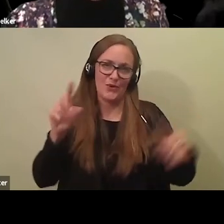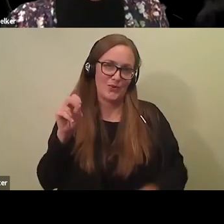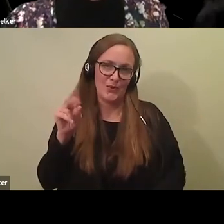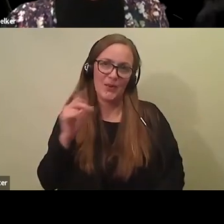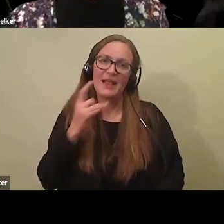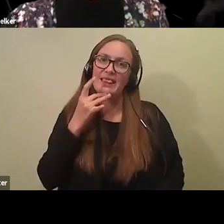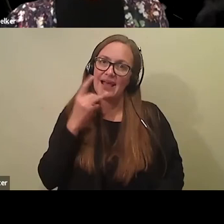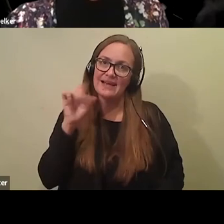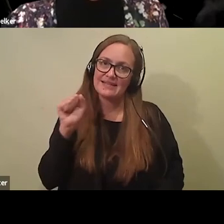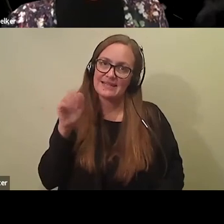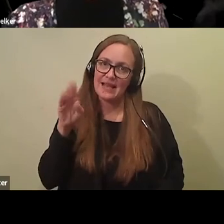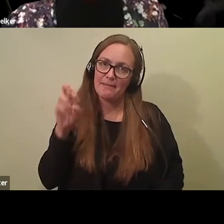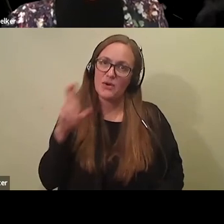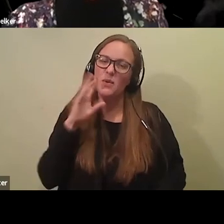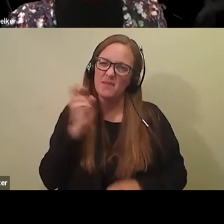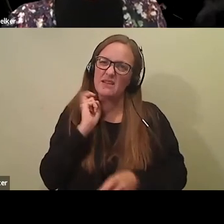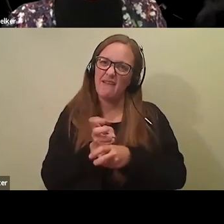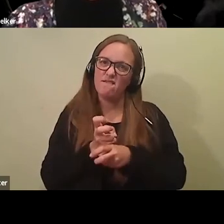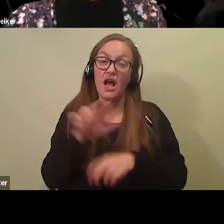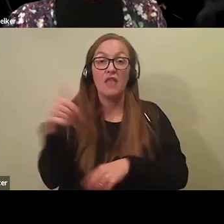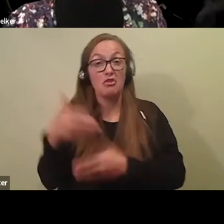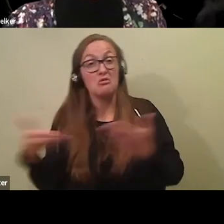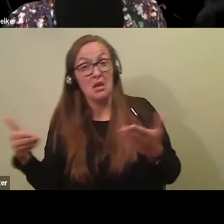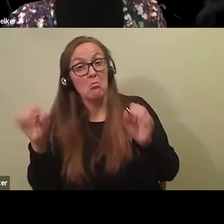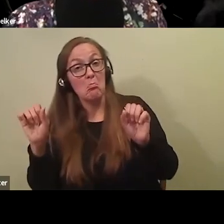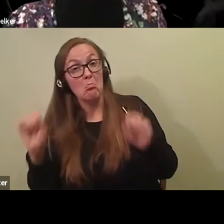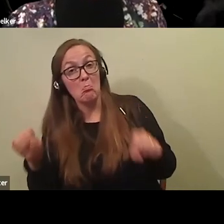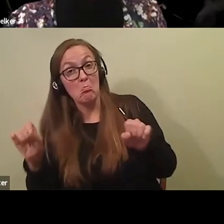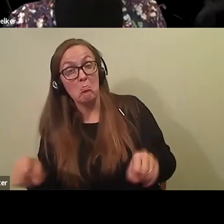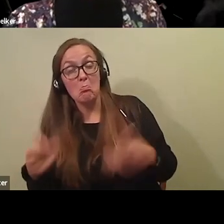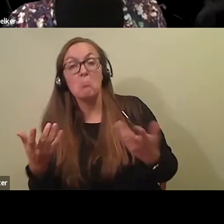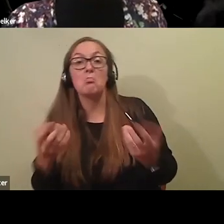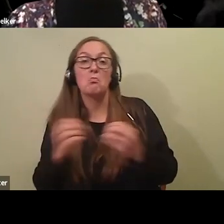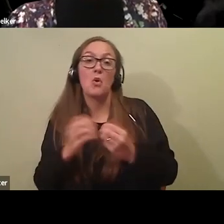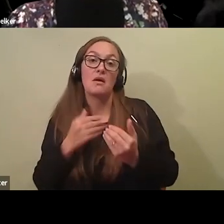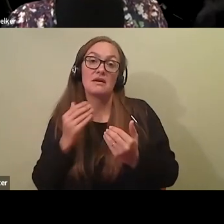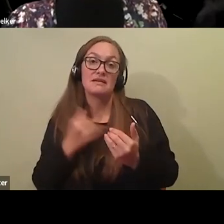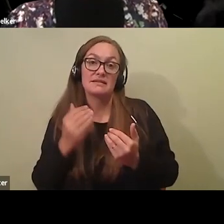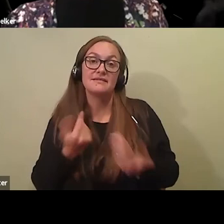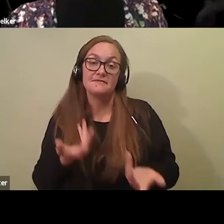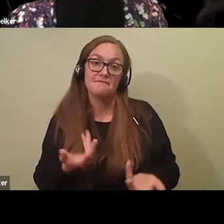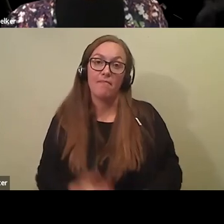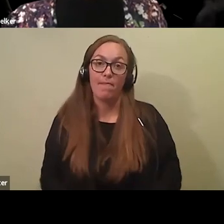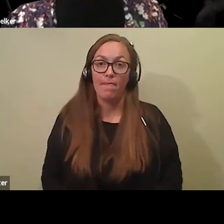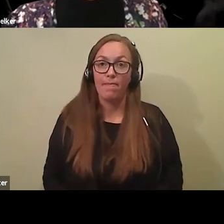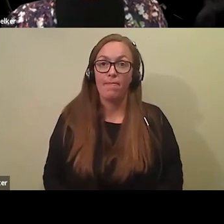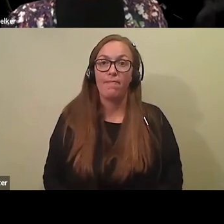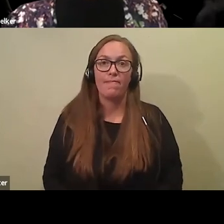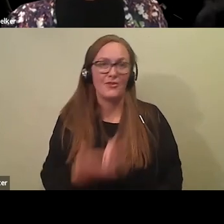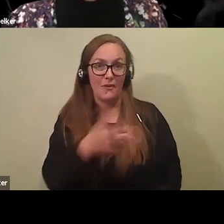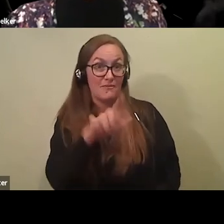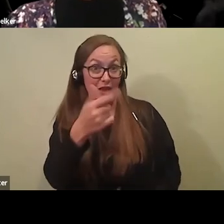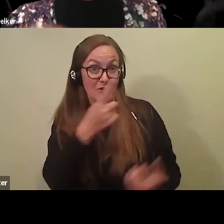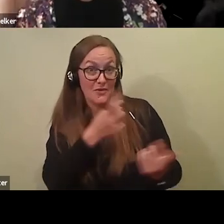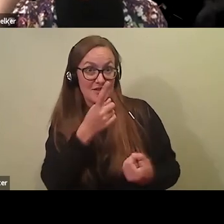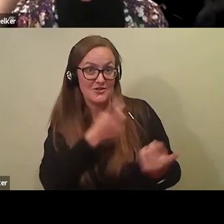thing. The other things are possibly easier. So fire away. Any other question